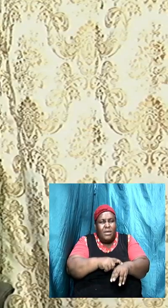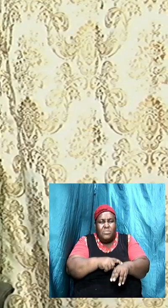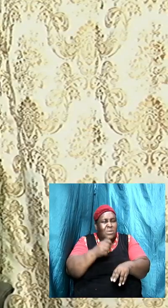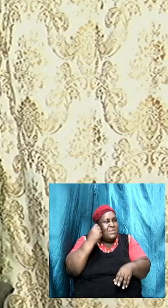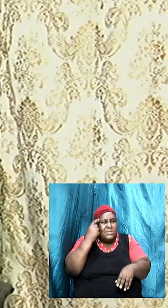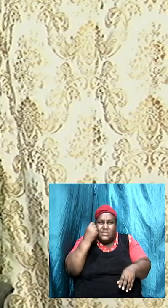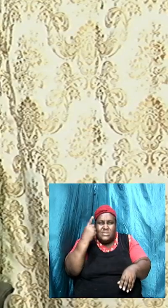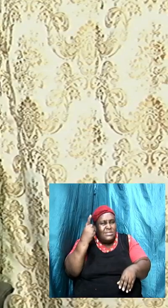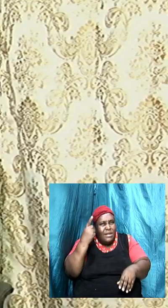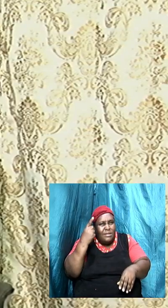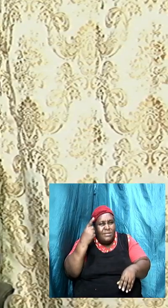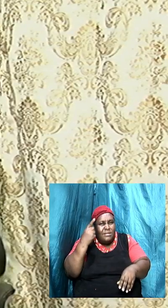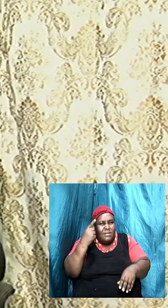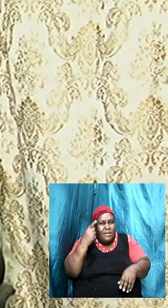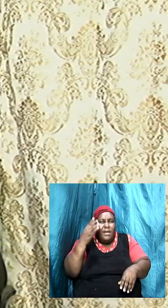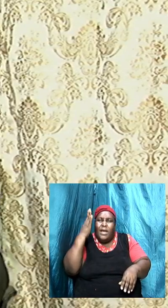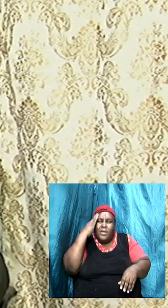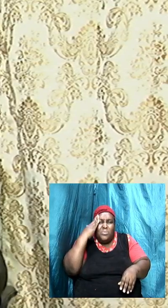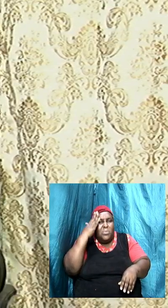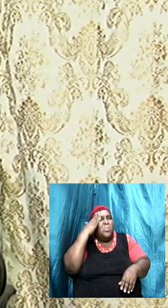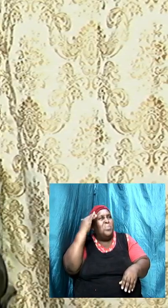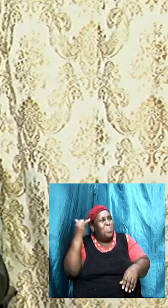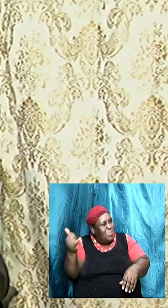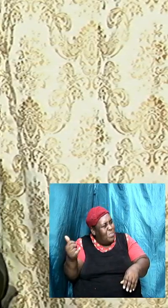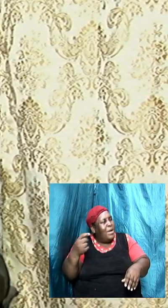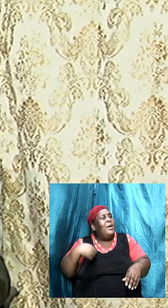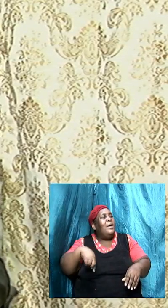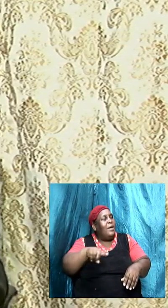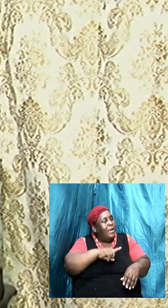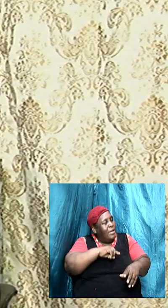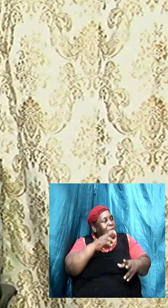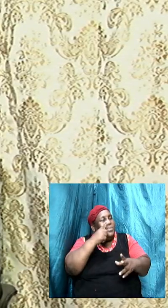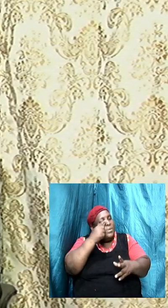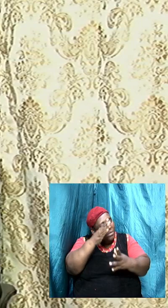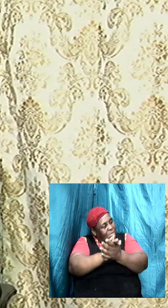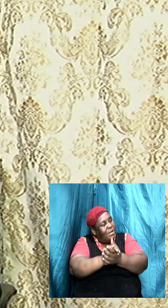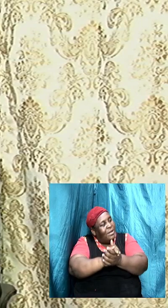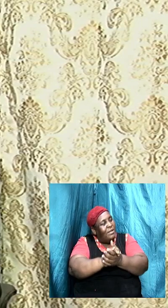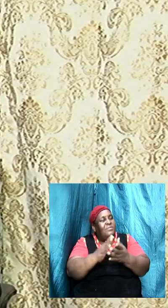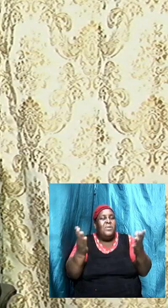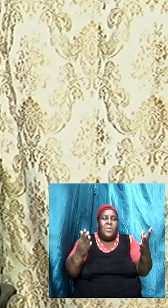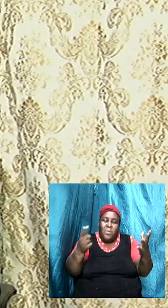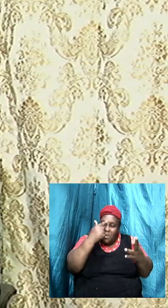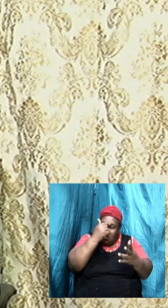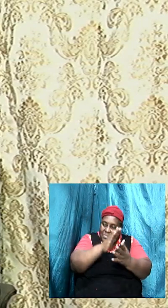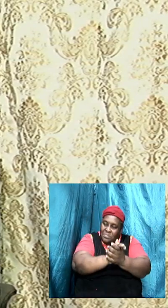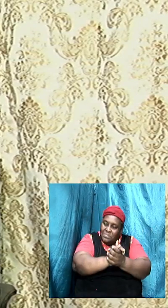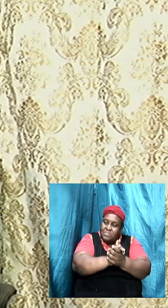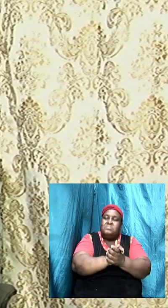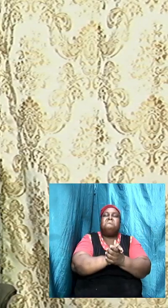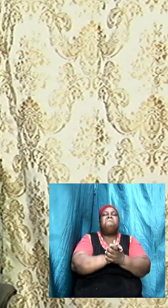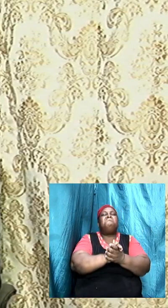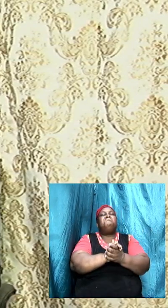issue and to know why we believe what we believe.